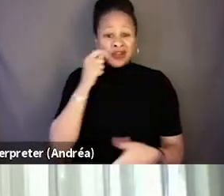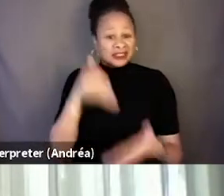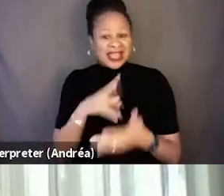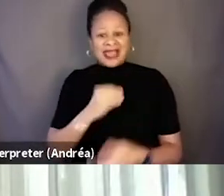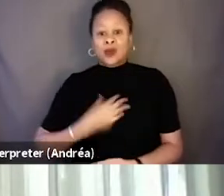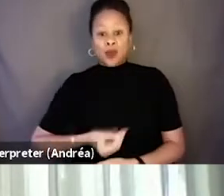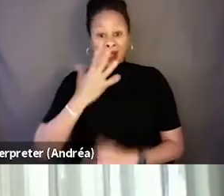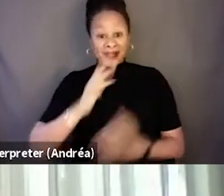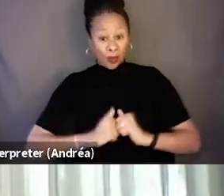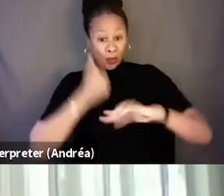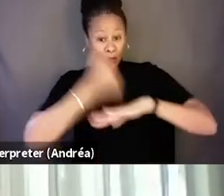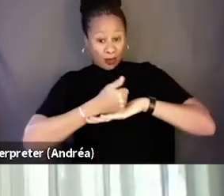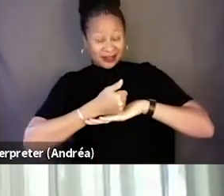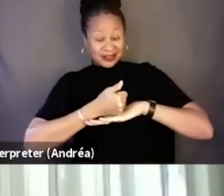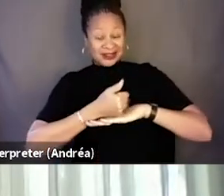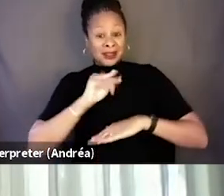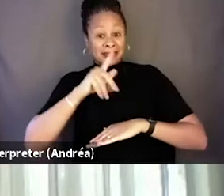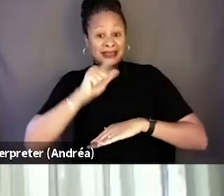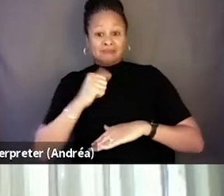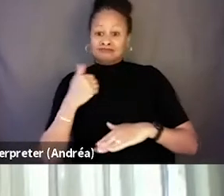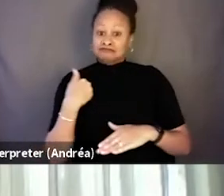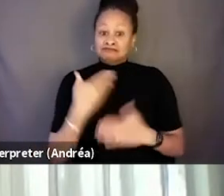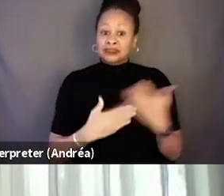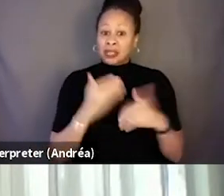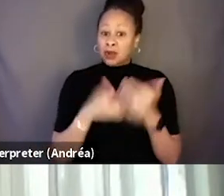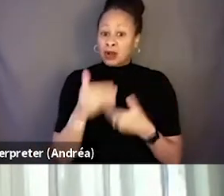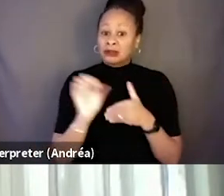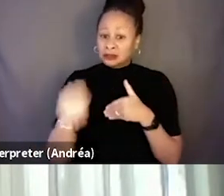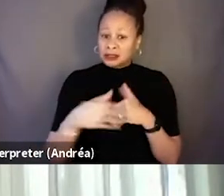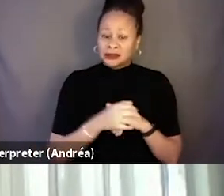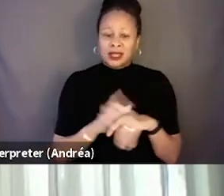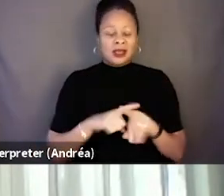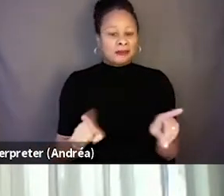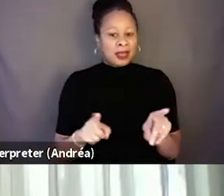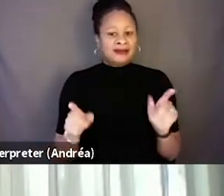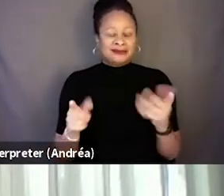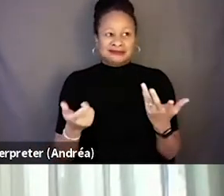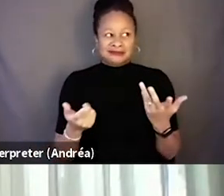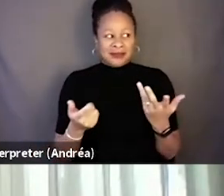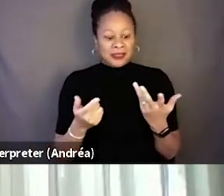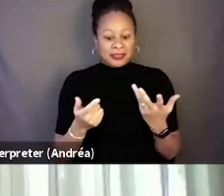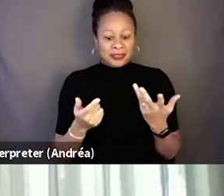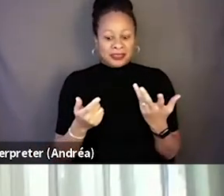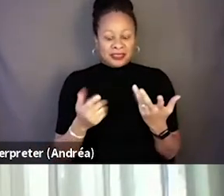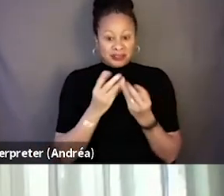media. So we've made some progress, but we've got a long way to go. And